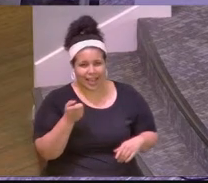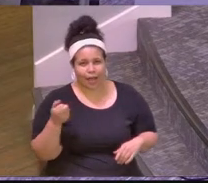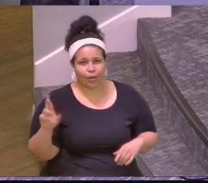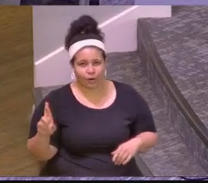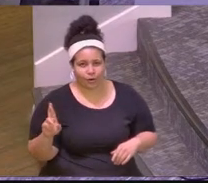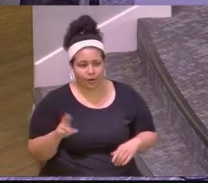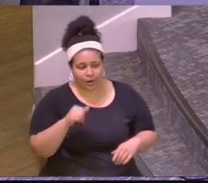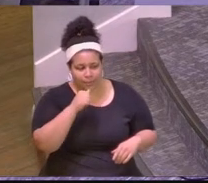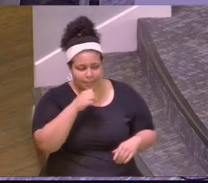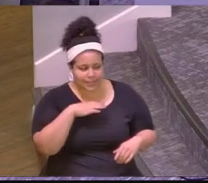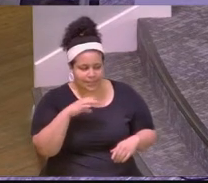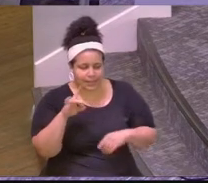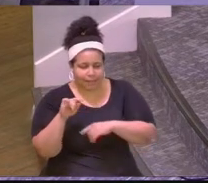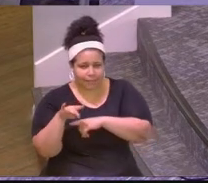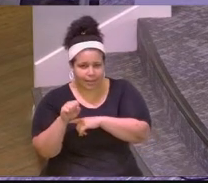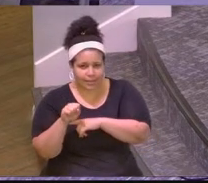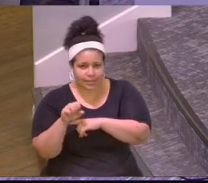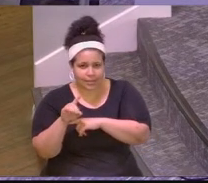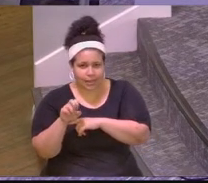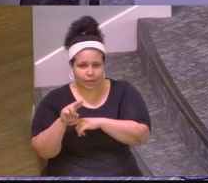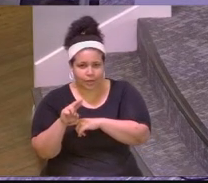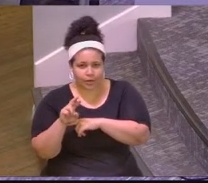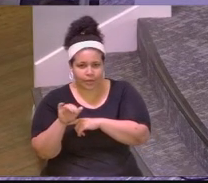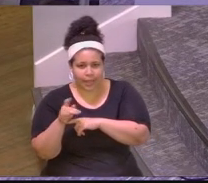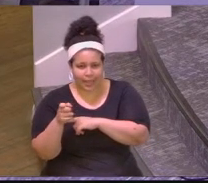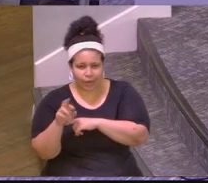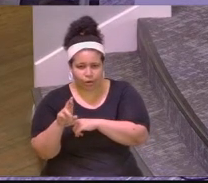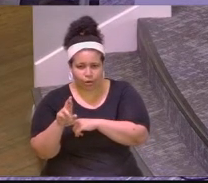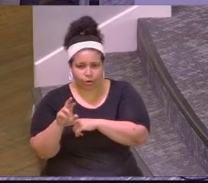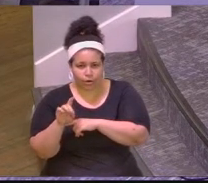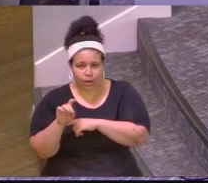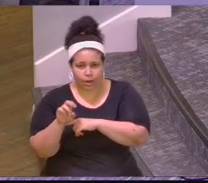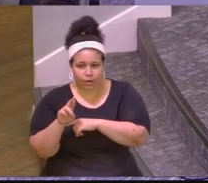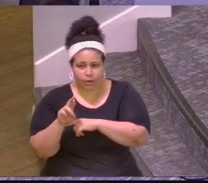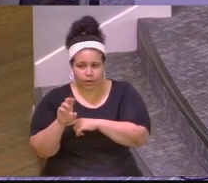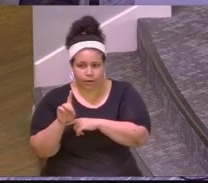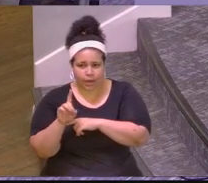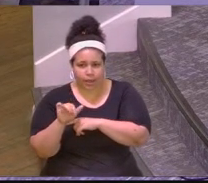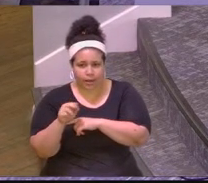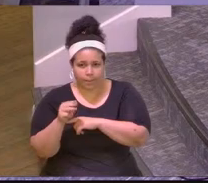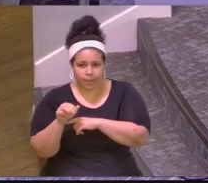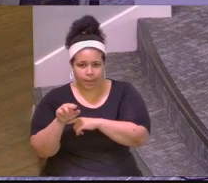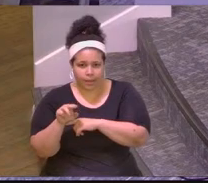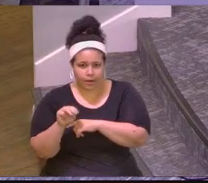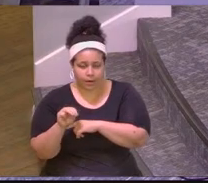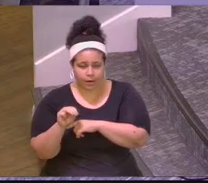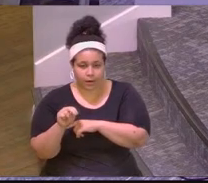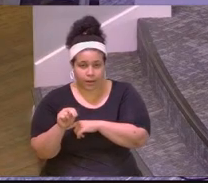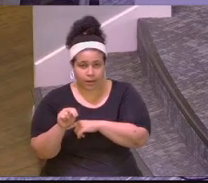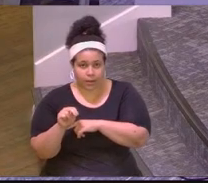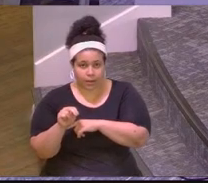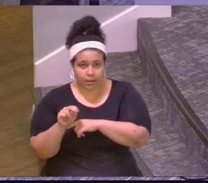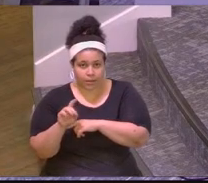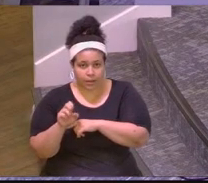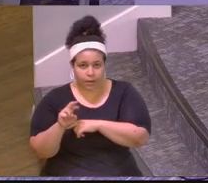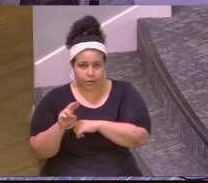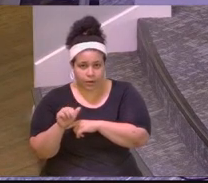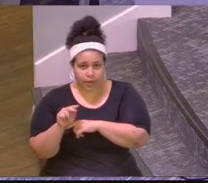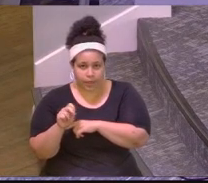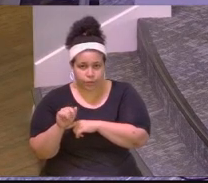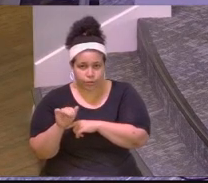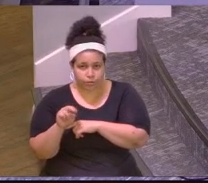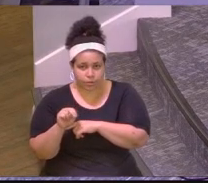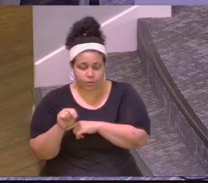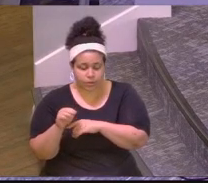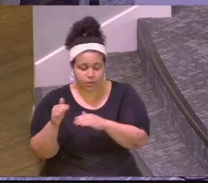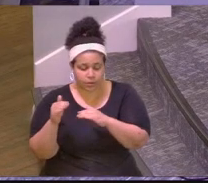Mrs. Davis? Here. Dr. Yeager? Dr. Dykeman? Here. Dr. Anderson? Here. Dr. Gant?